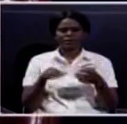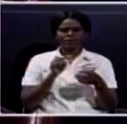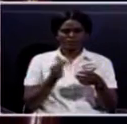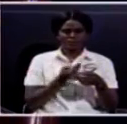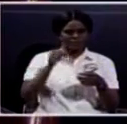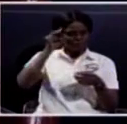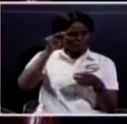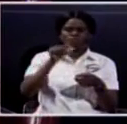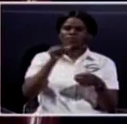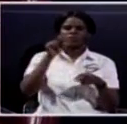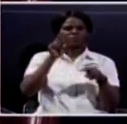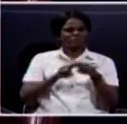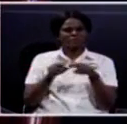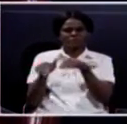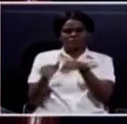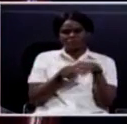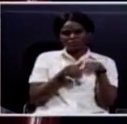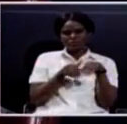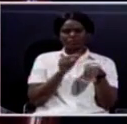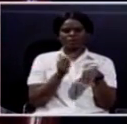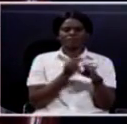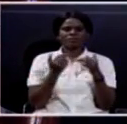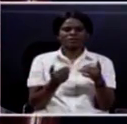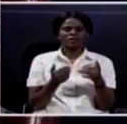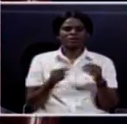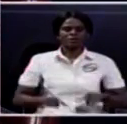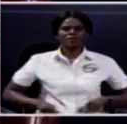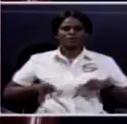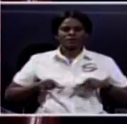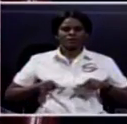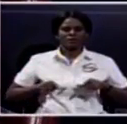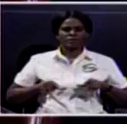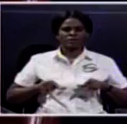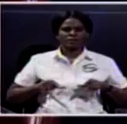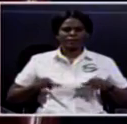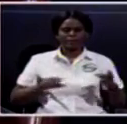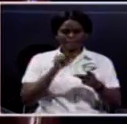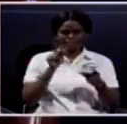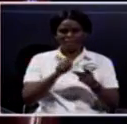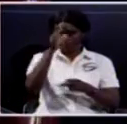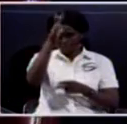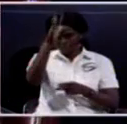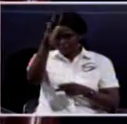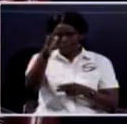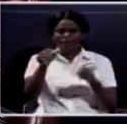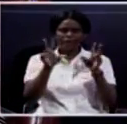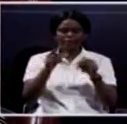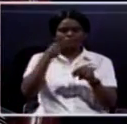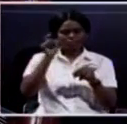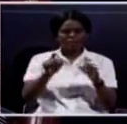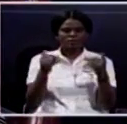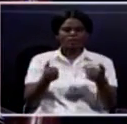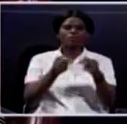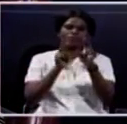we should not sit back and say we are going to live like our forefathers lived. We must